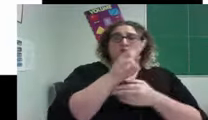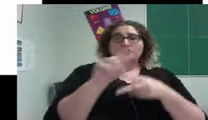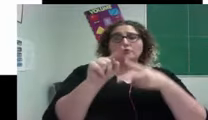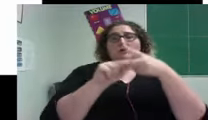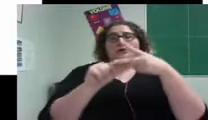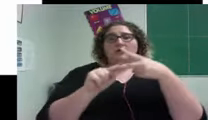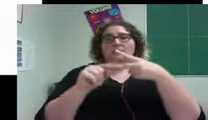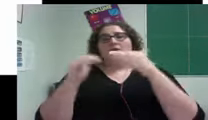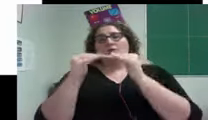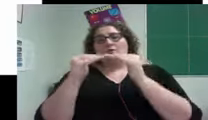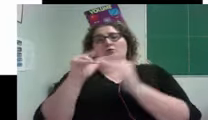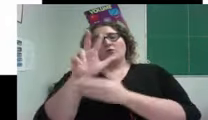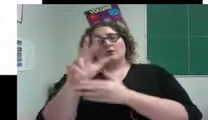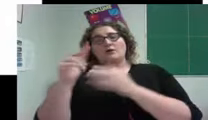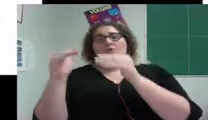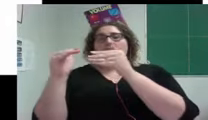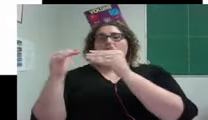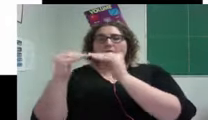Well,